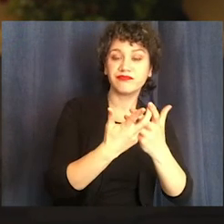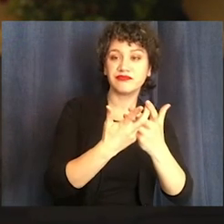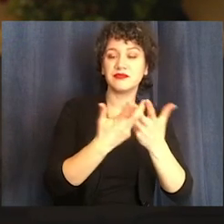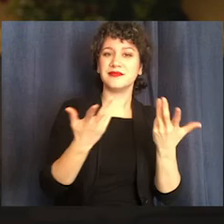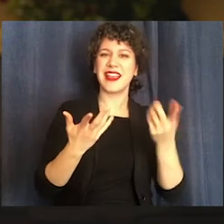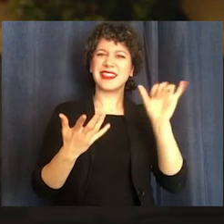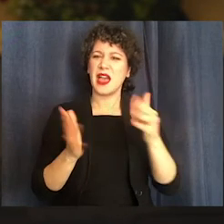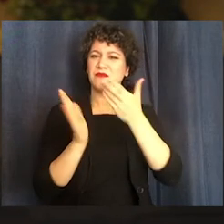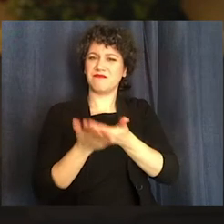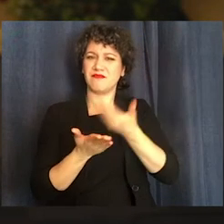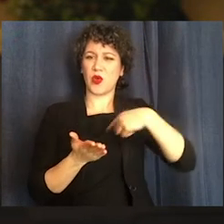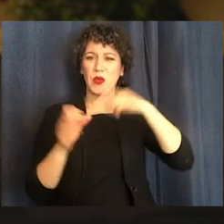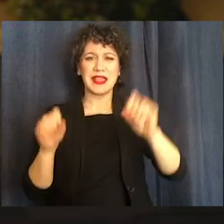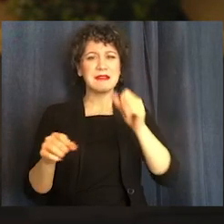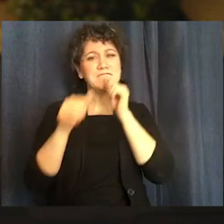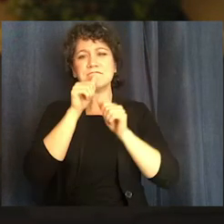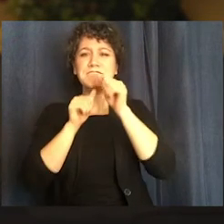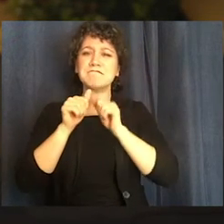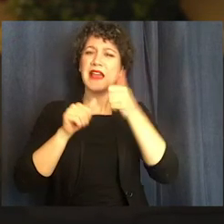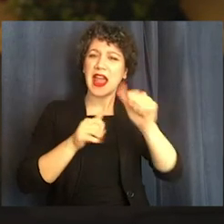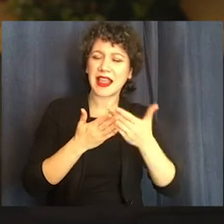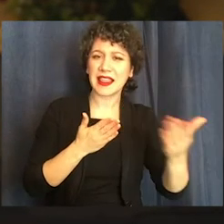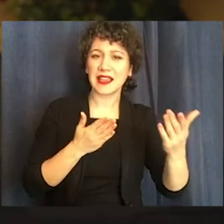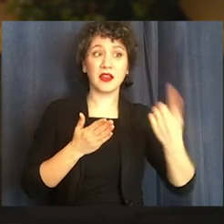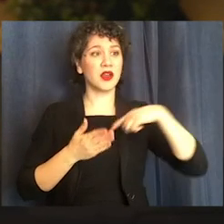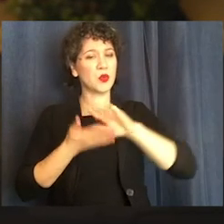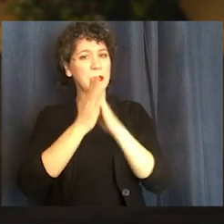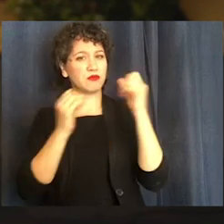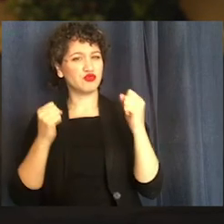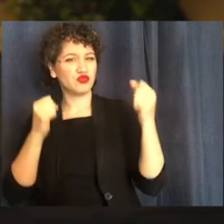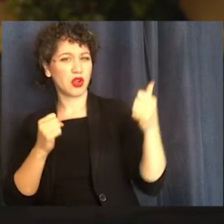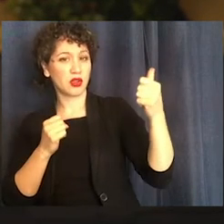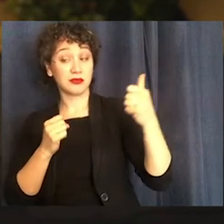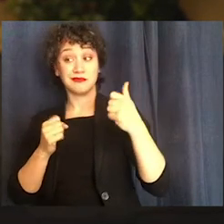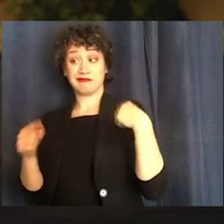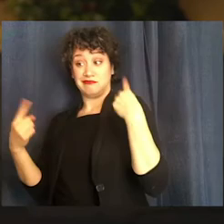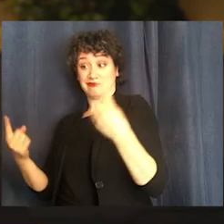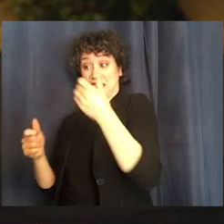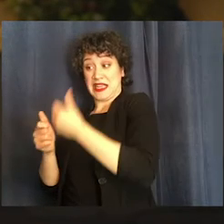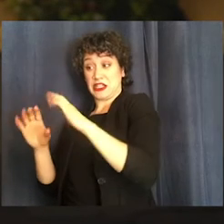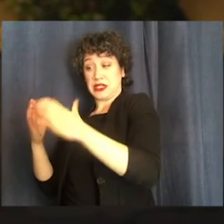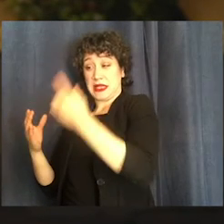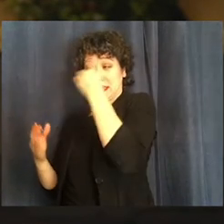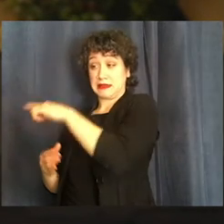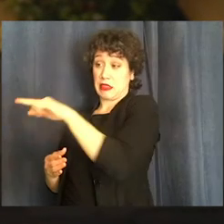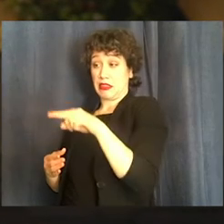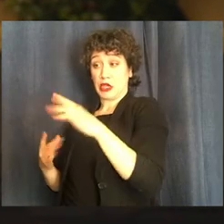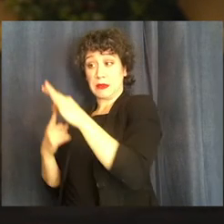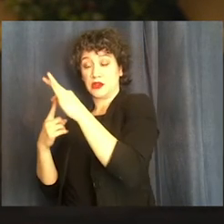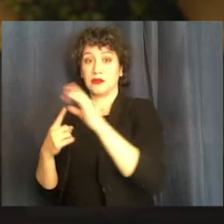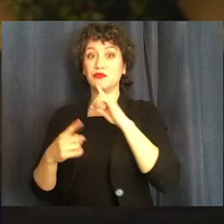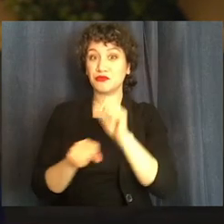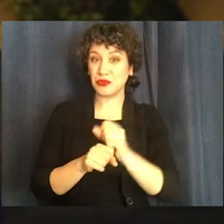special class. Yes, we aren't having the typical senior year, but we get to be the first of many new events. Yes, we aren't all sitting